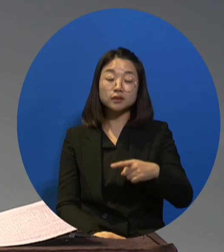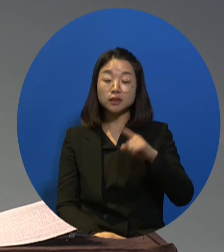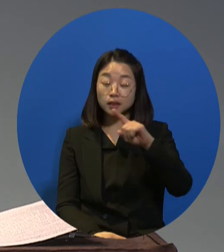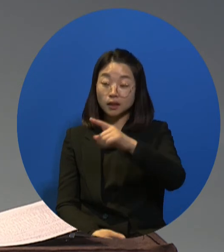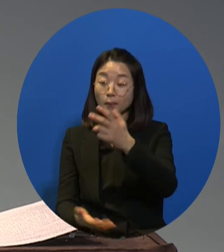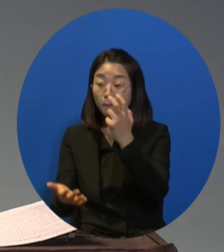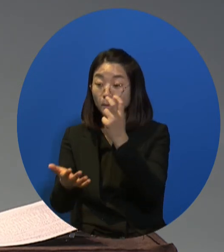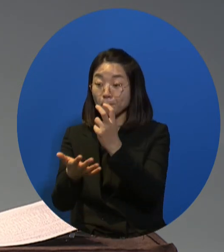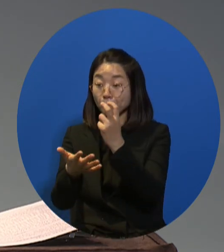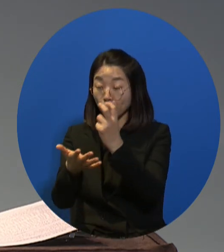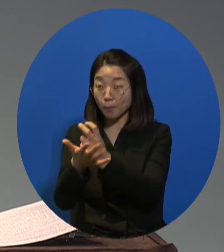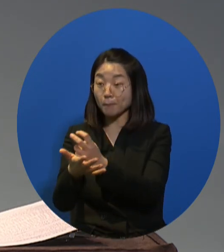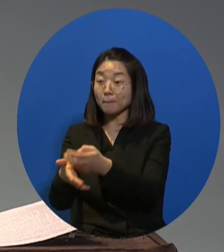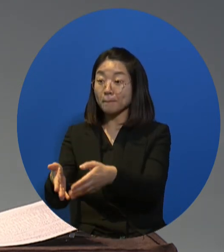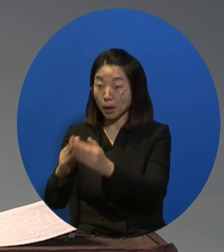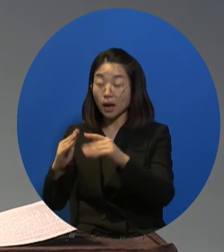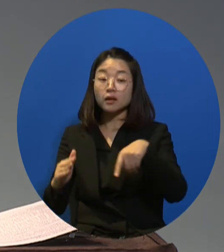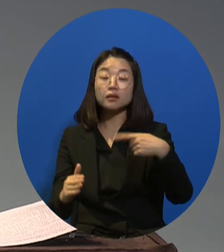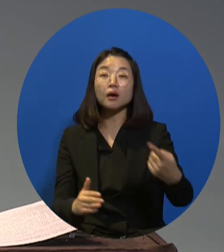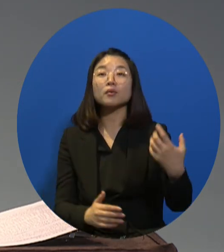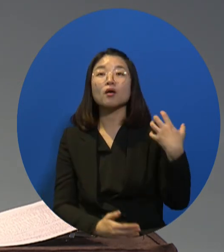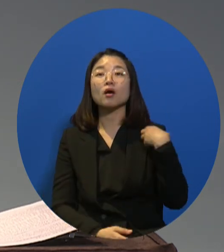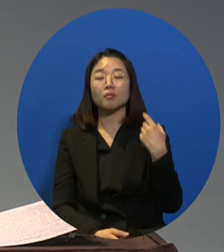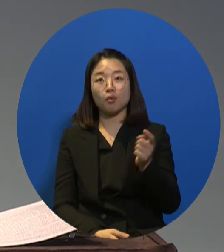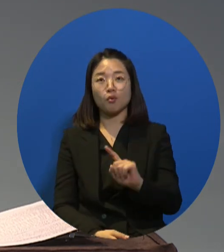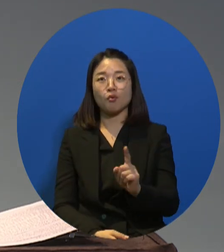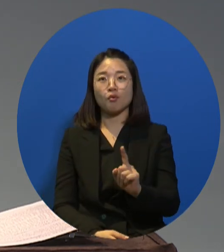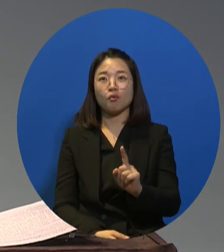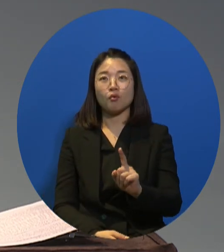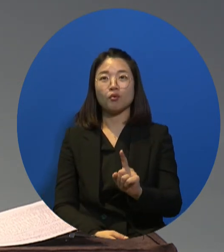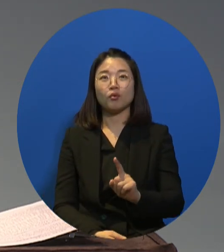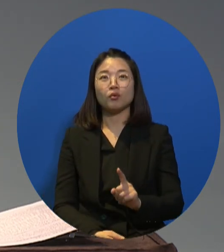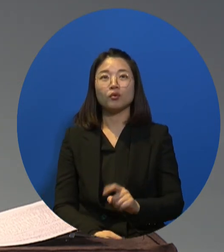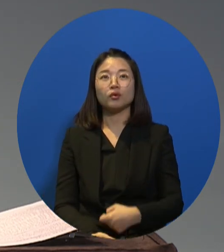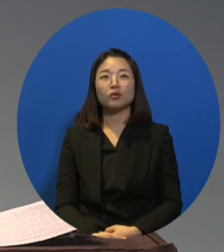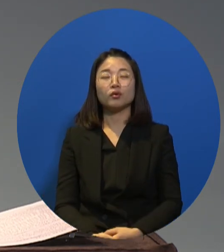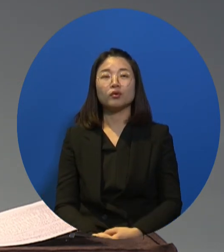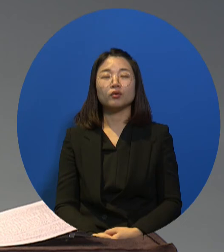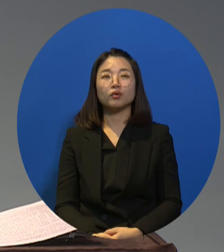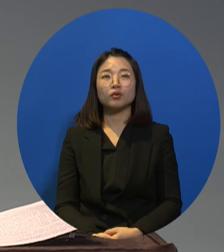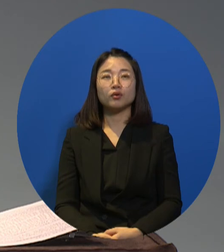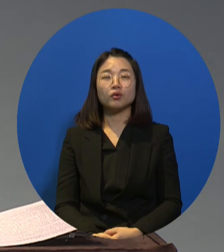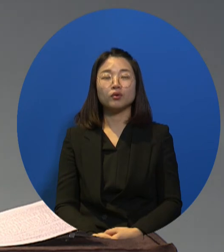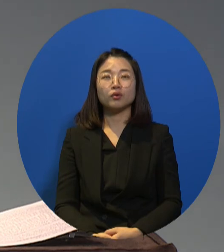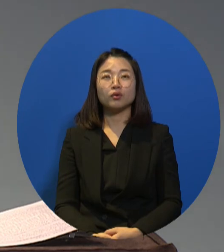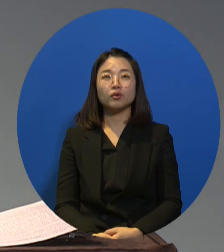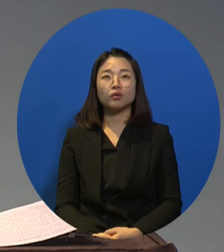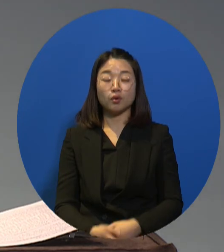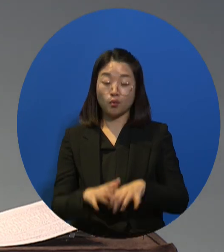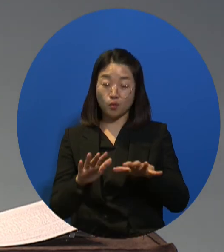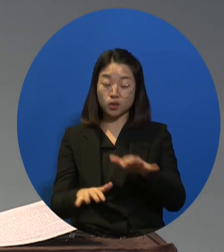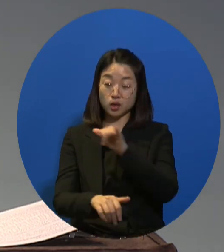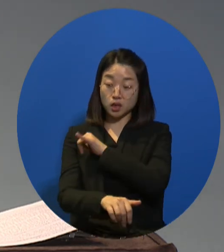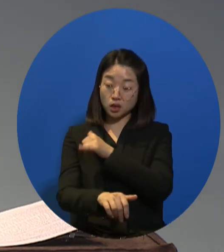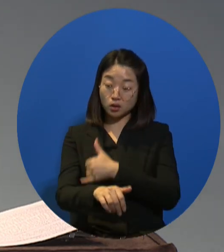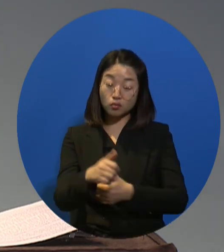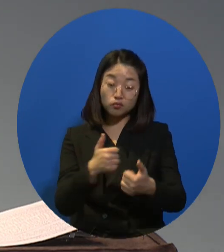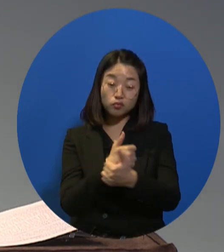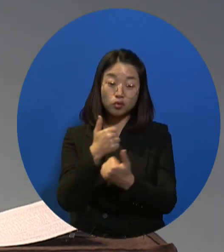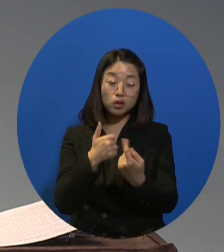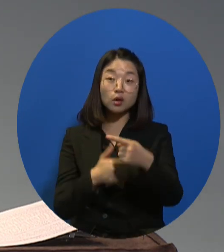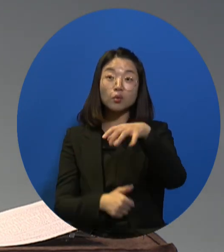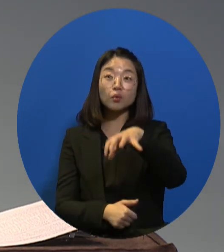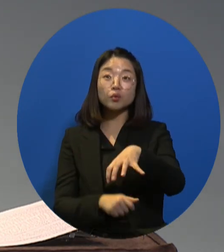statements to that end, and we have continued to explore our role after the ratification of the optional protocol. We have